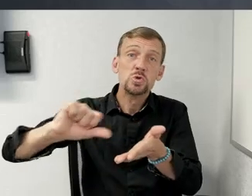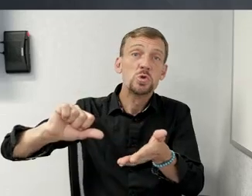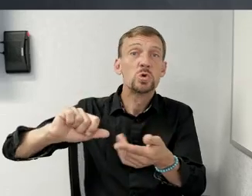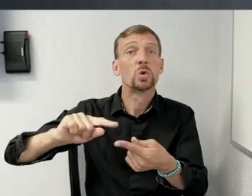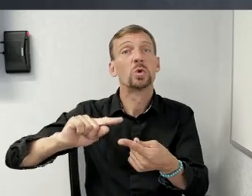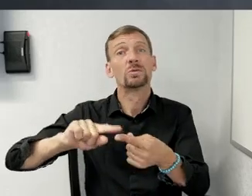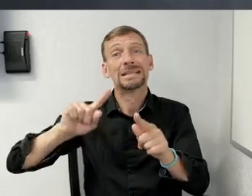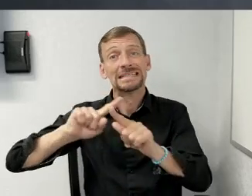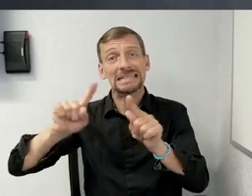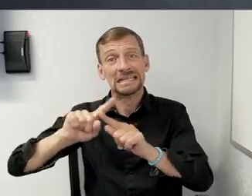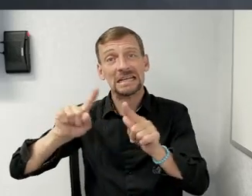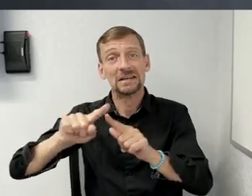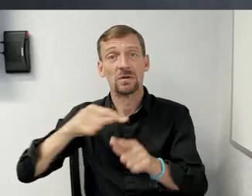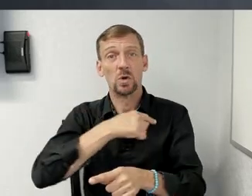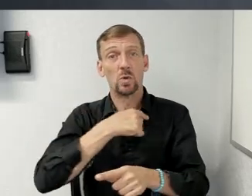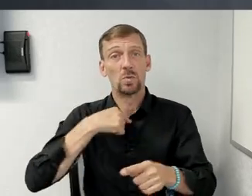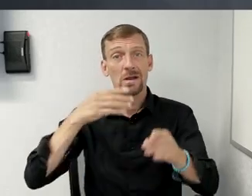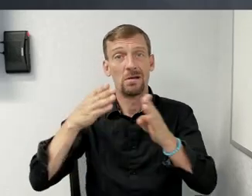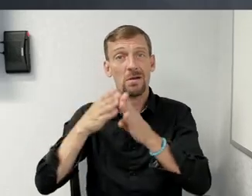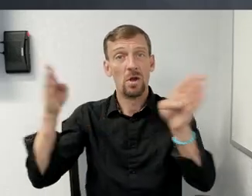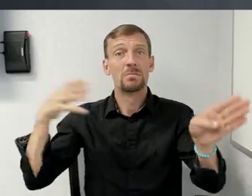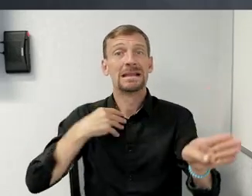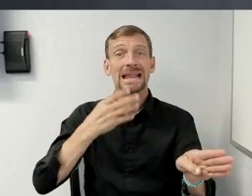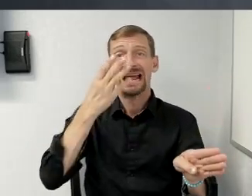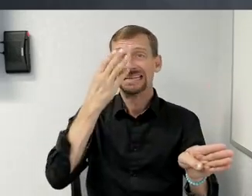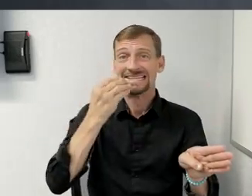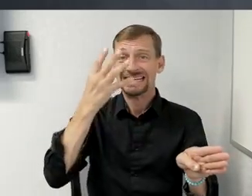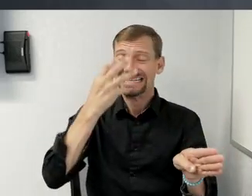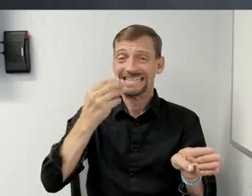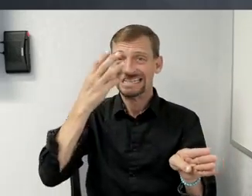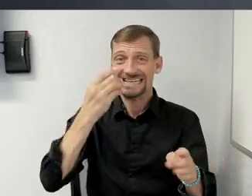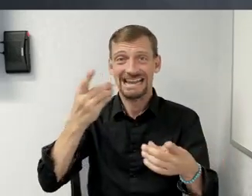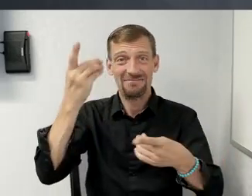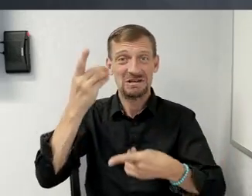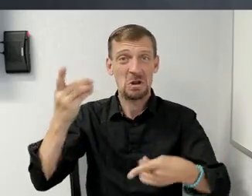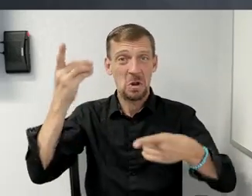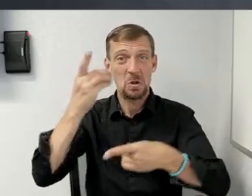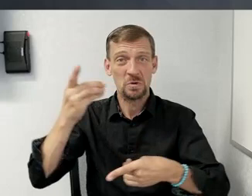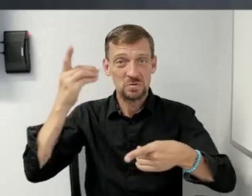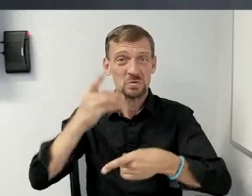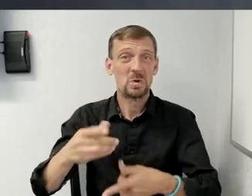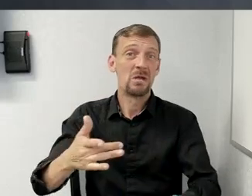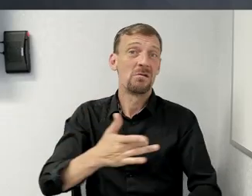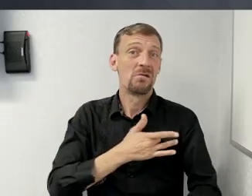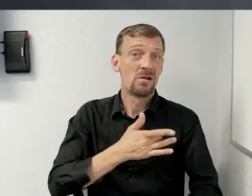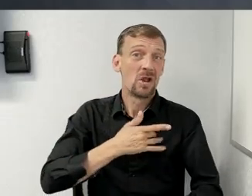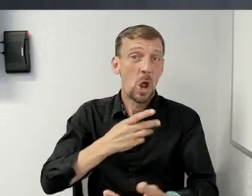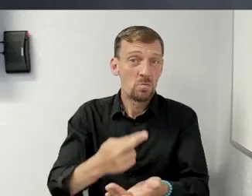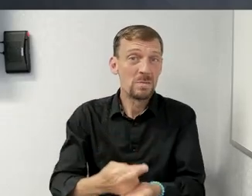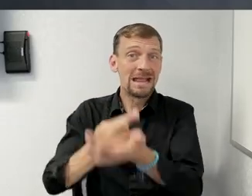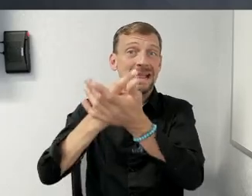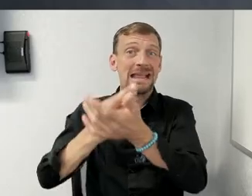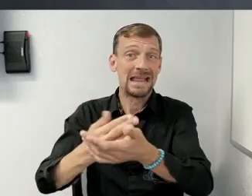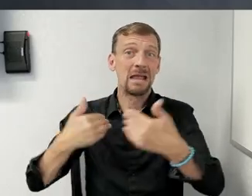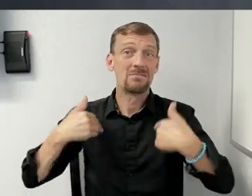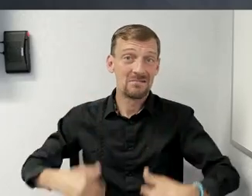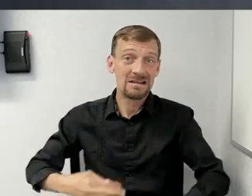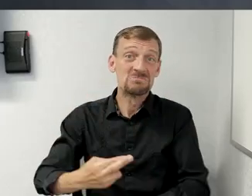endoscopic procedures. We opened up our sleep disorder center, pulmonary rehab, cardiac rehab.